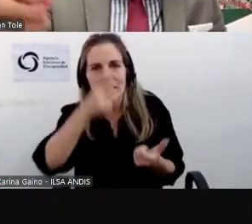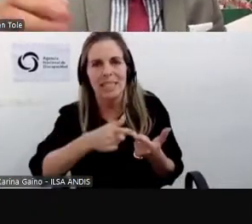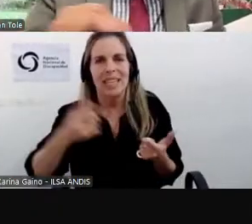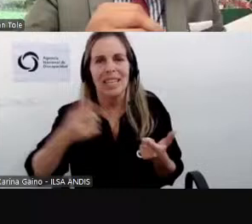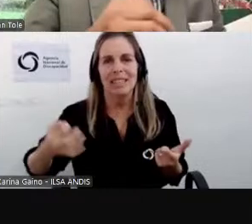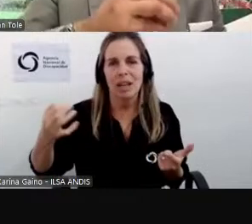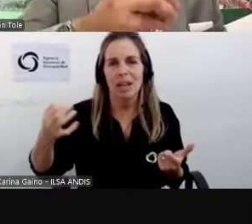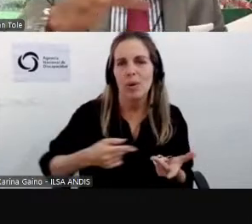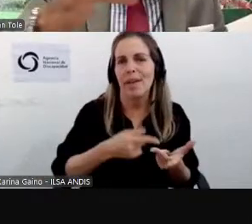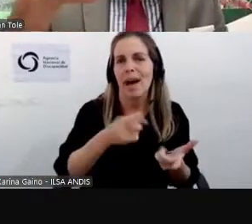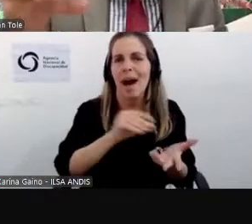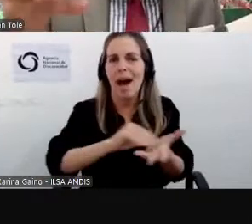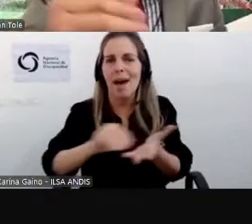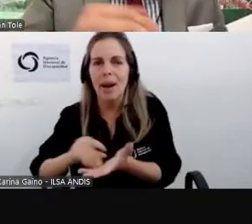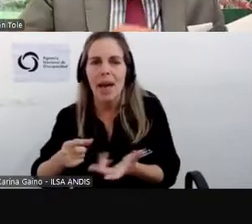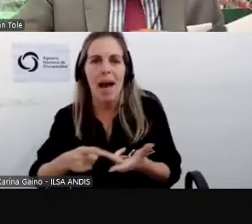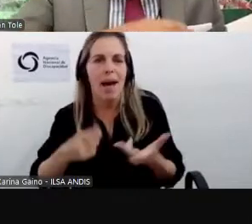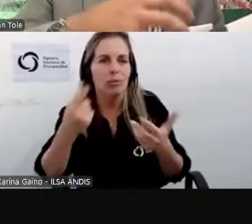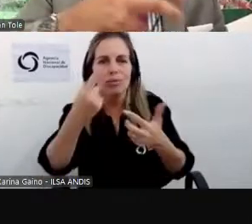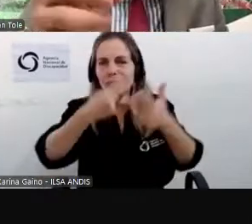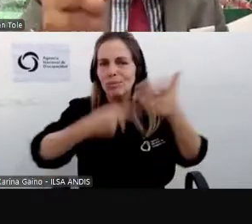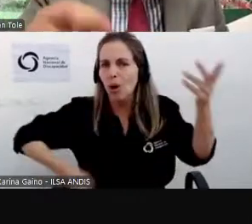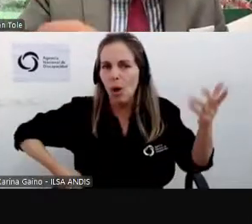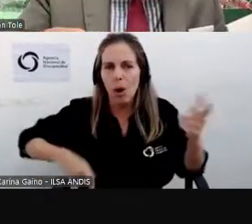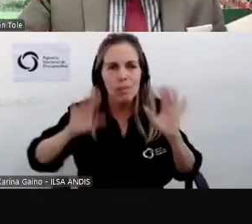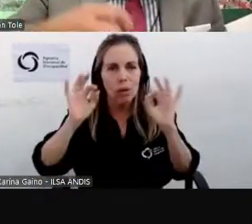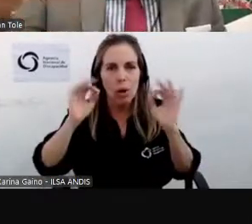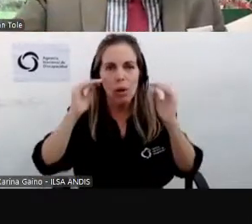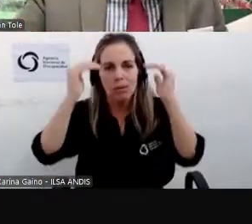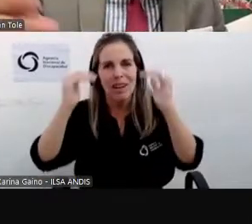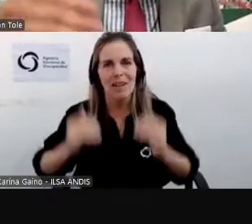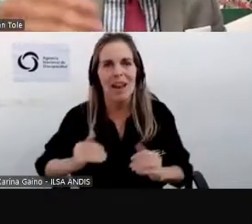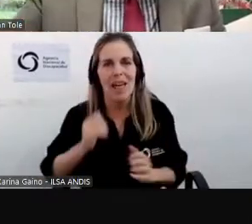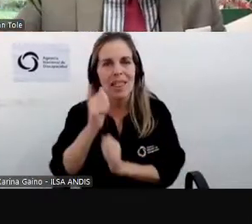security staff, let's think of,